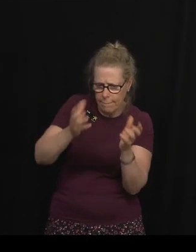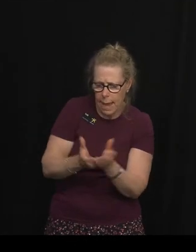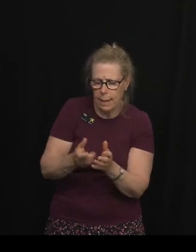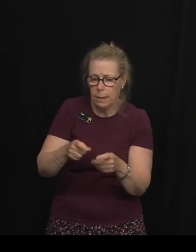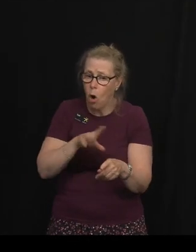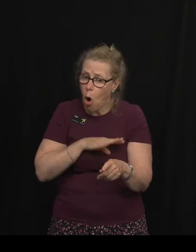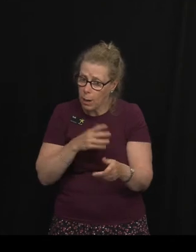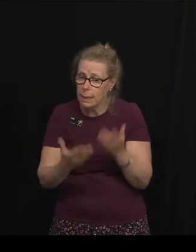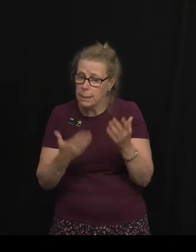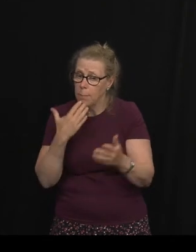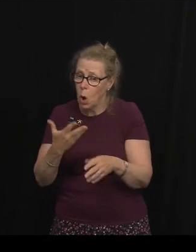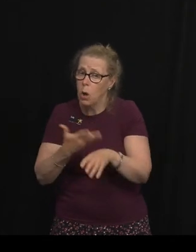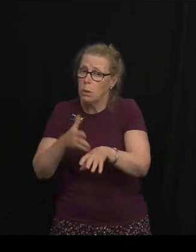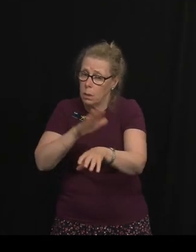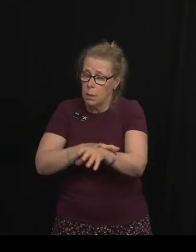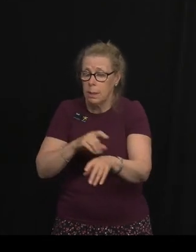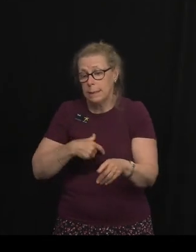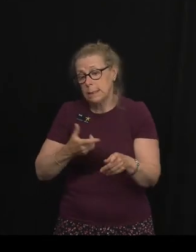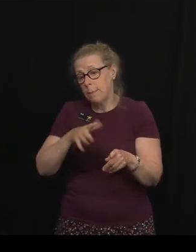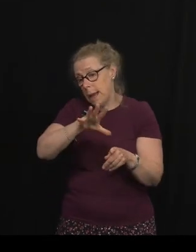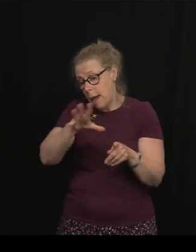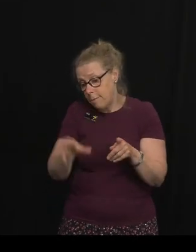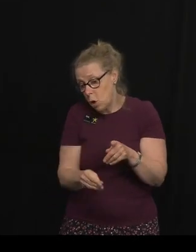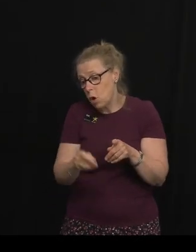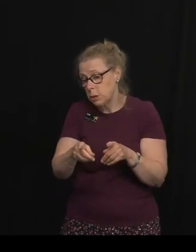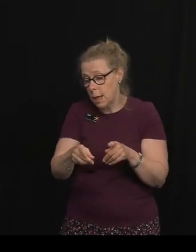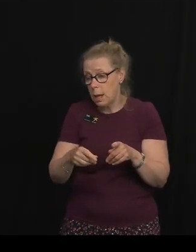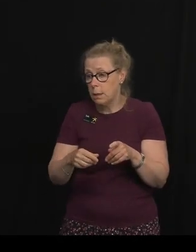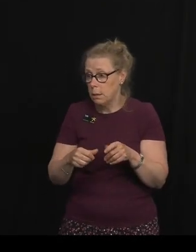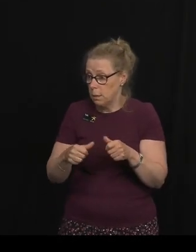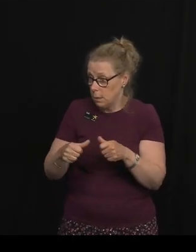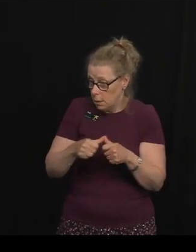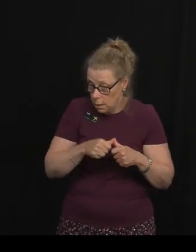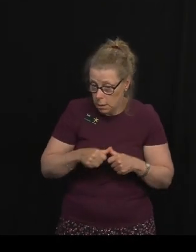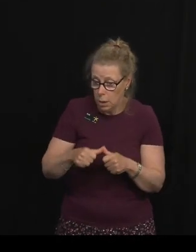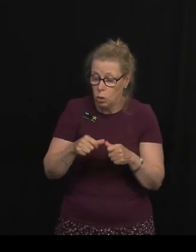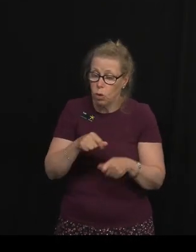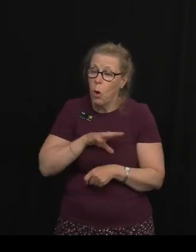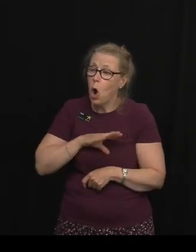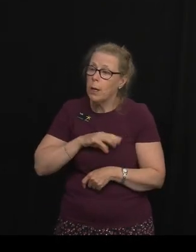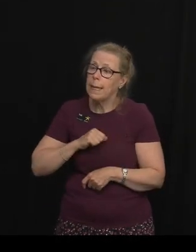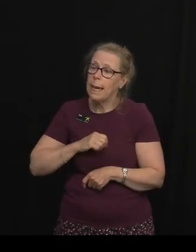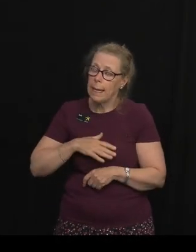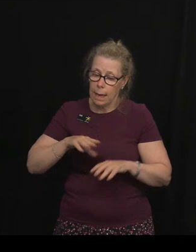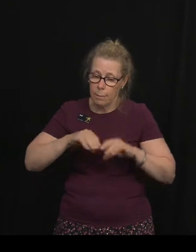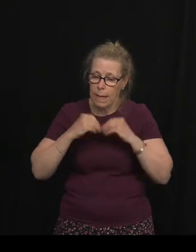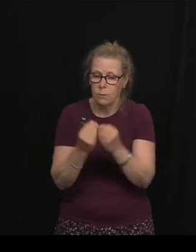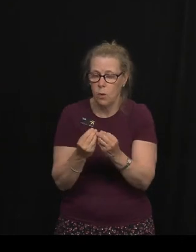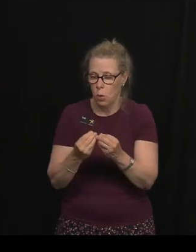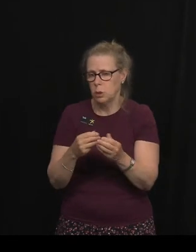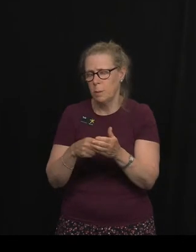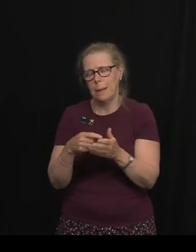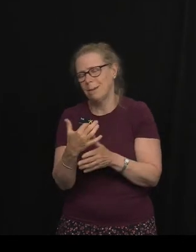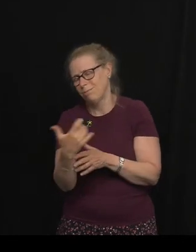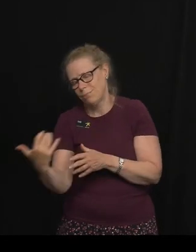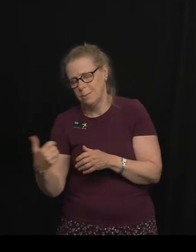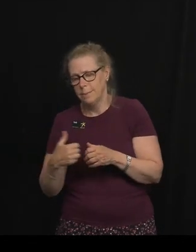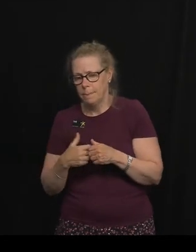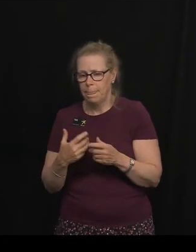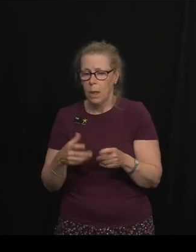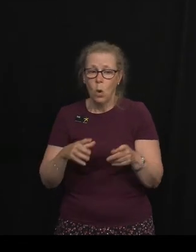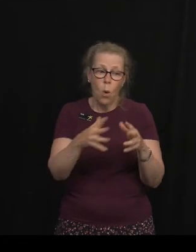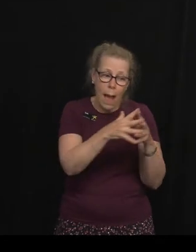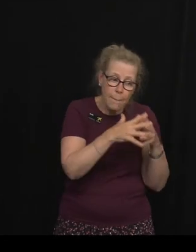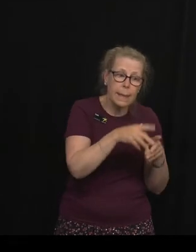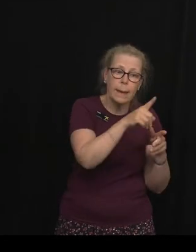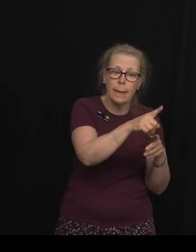capacity. So if you take the African continent with the African Union, they've got their own platform called AVAT. The Americas, they've got theirs. The Asian